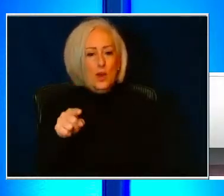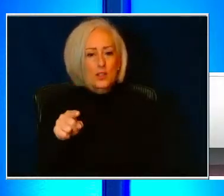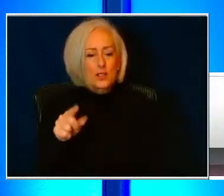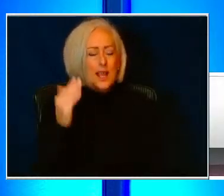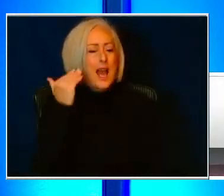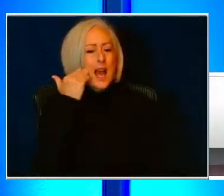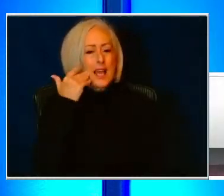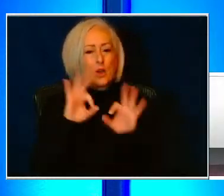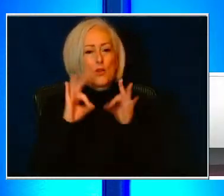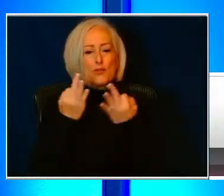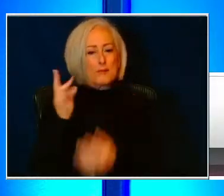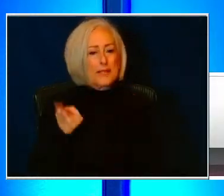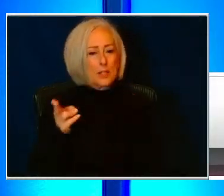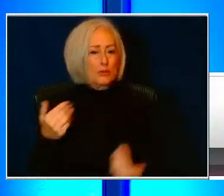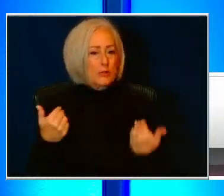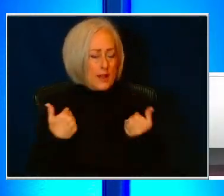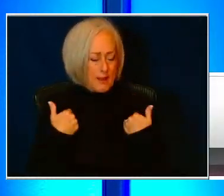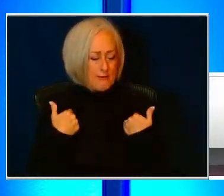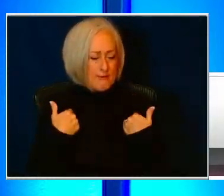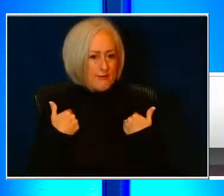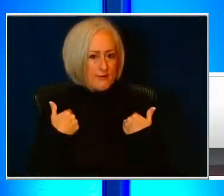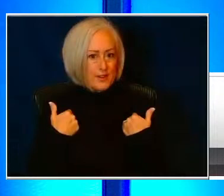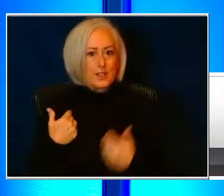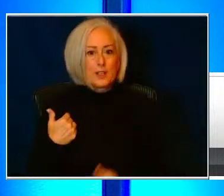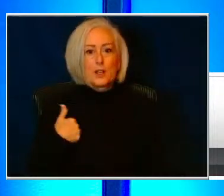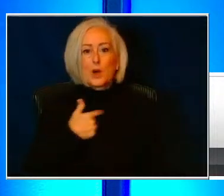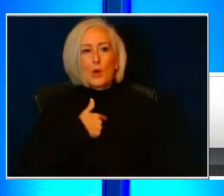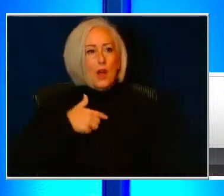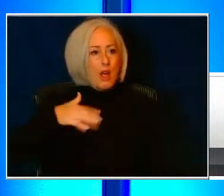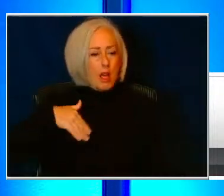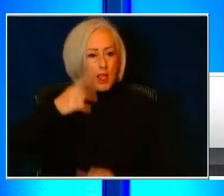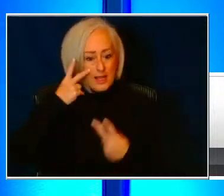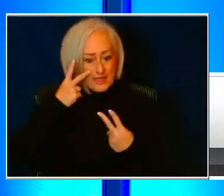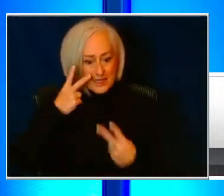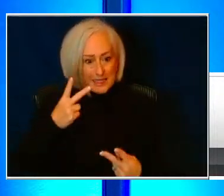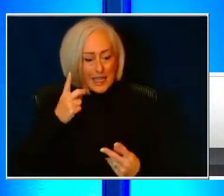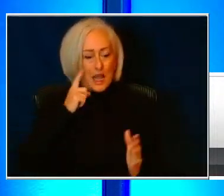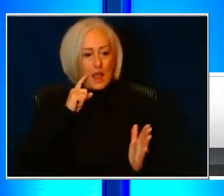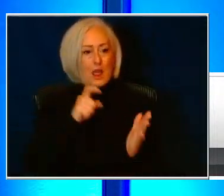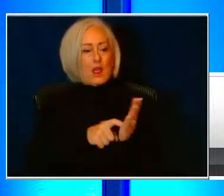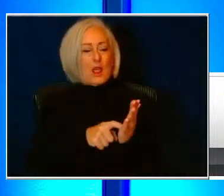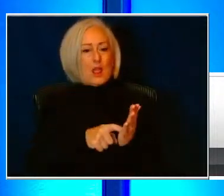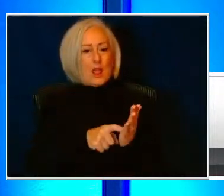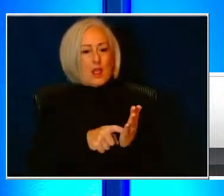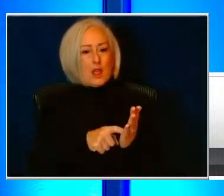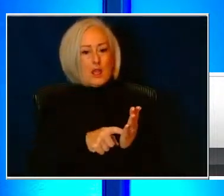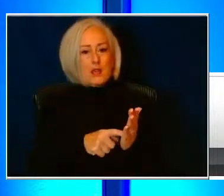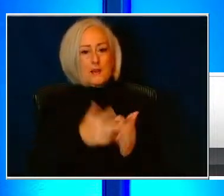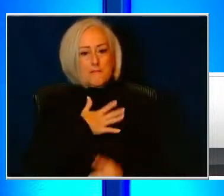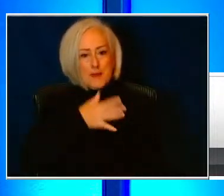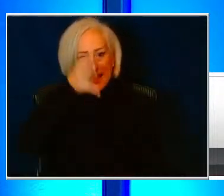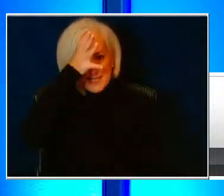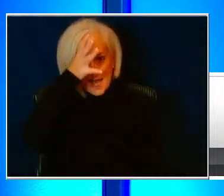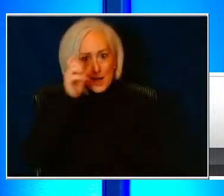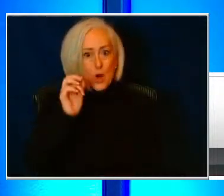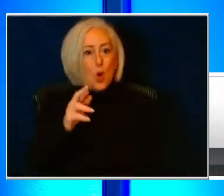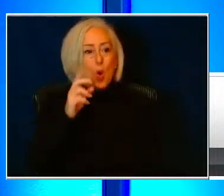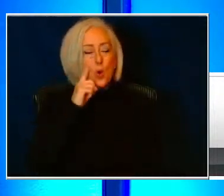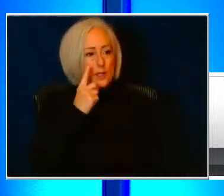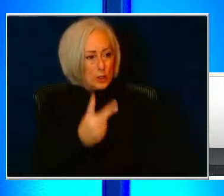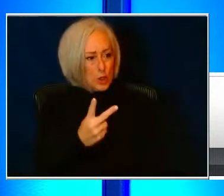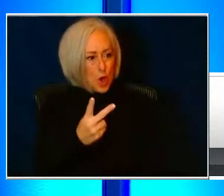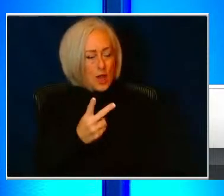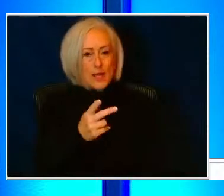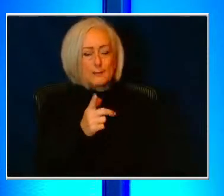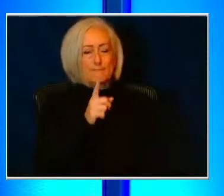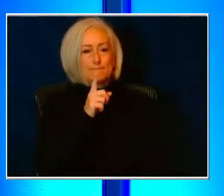family, we didn't see the signs in my dad, or when we saw the signs, we didn't recognize them.